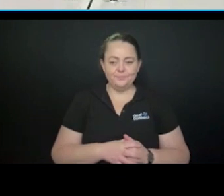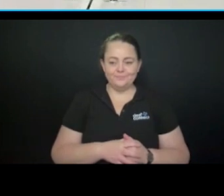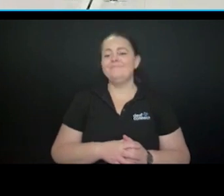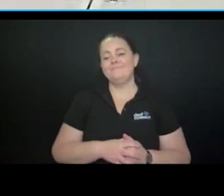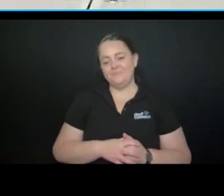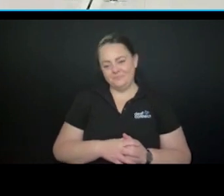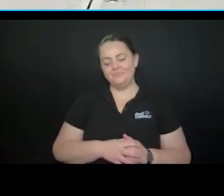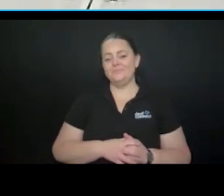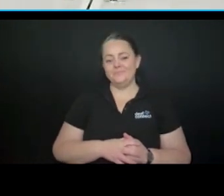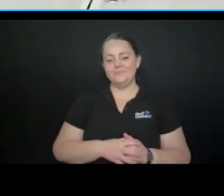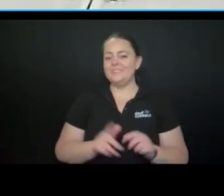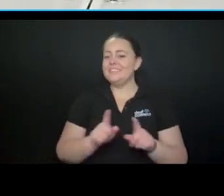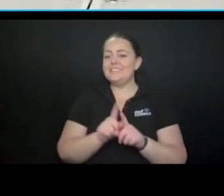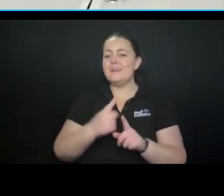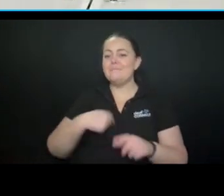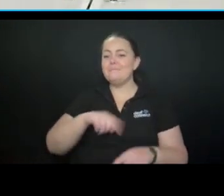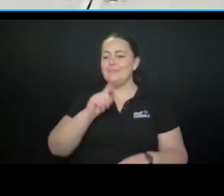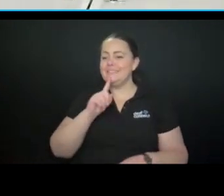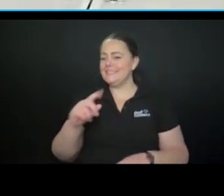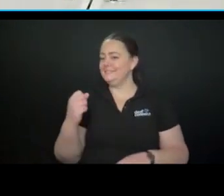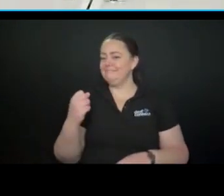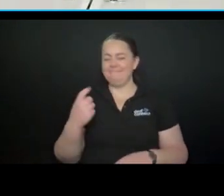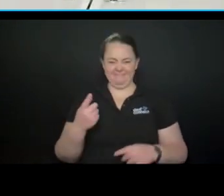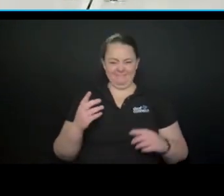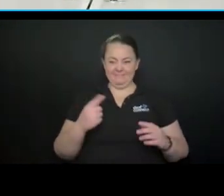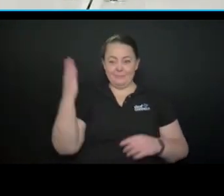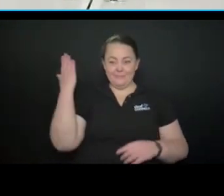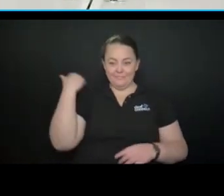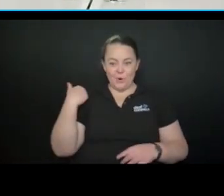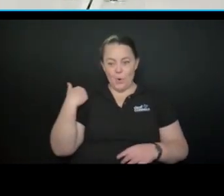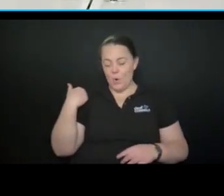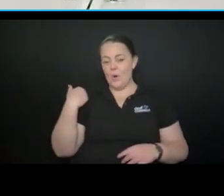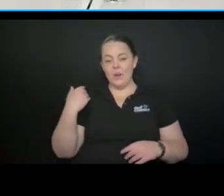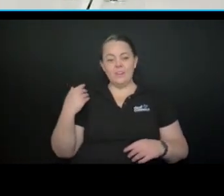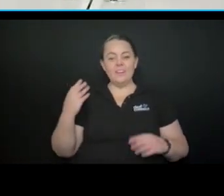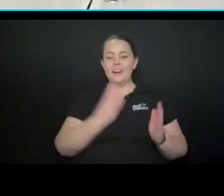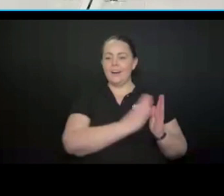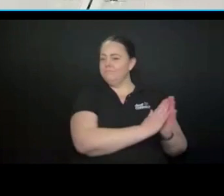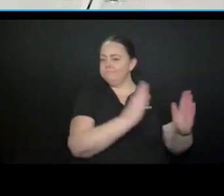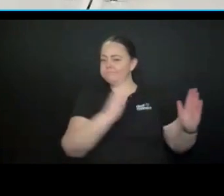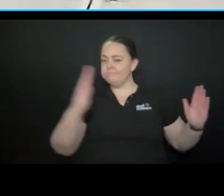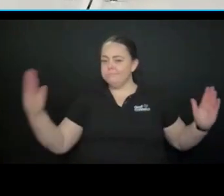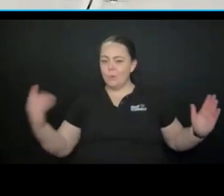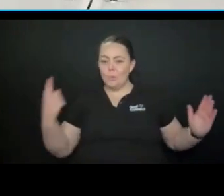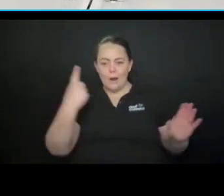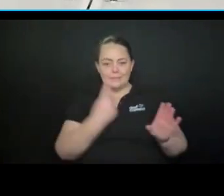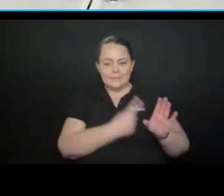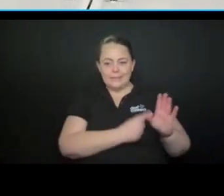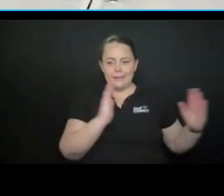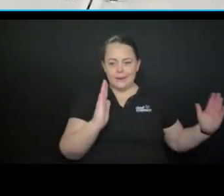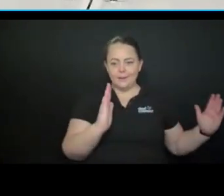again, no is the short answer. So I should say that